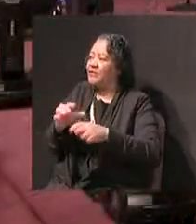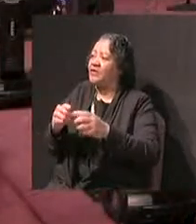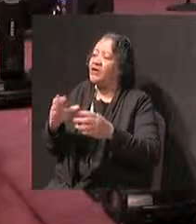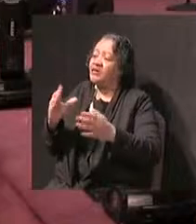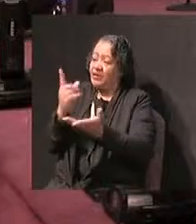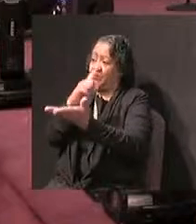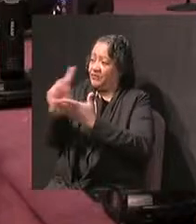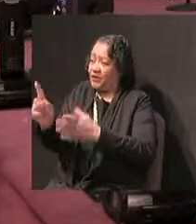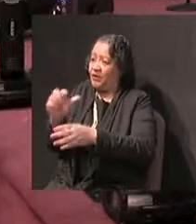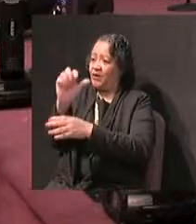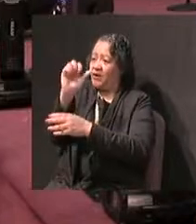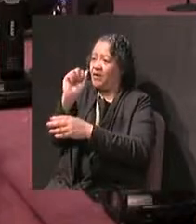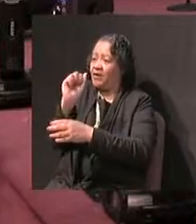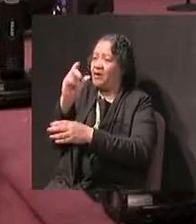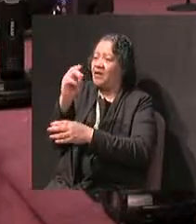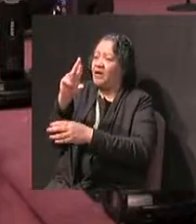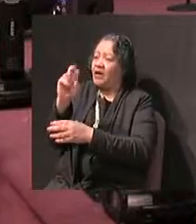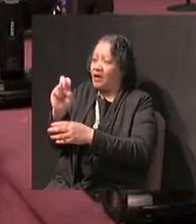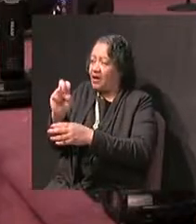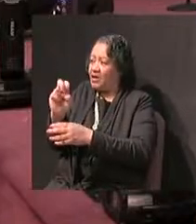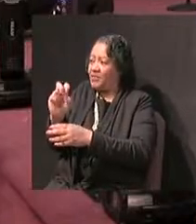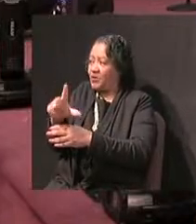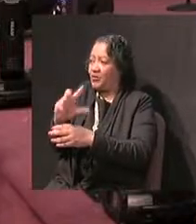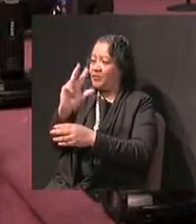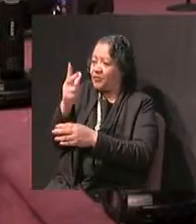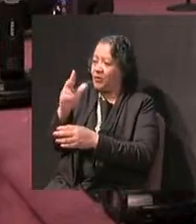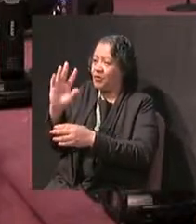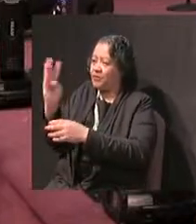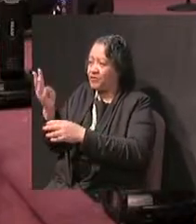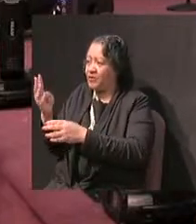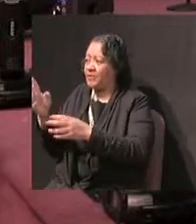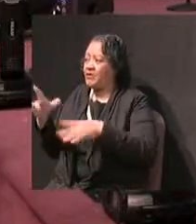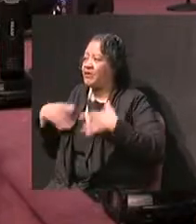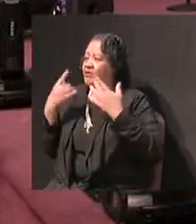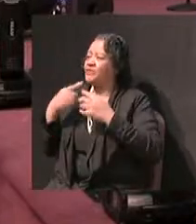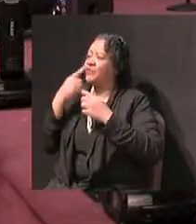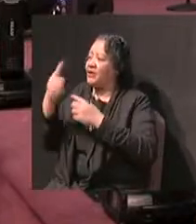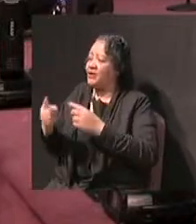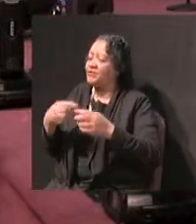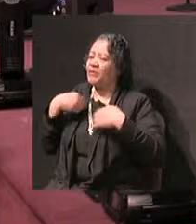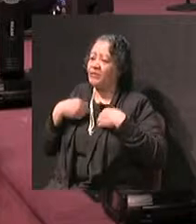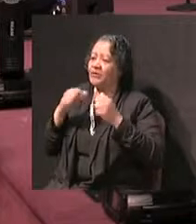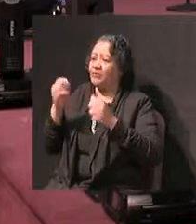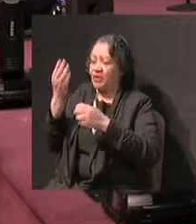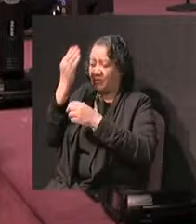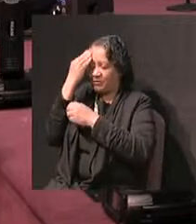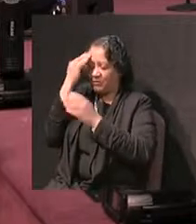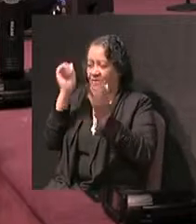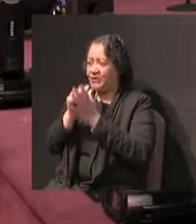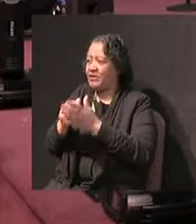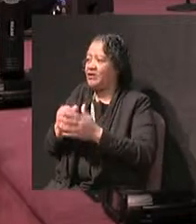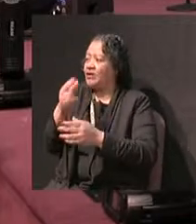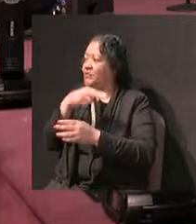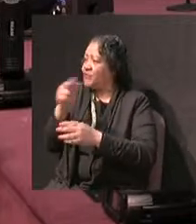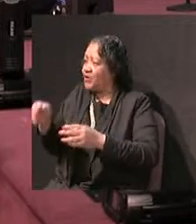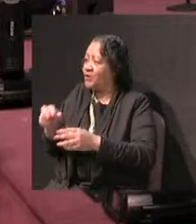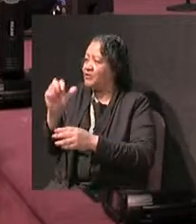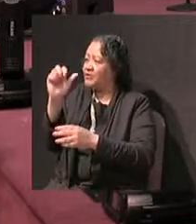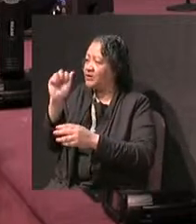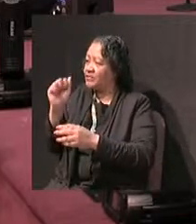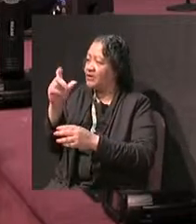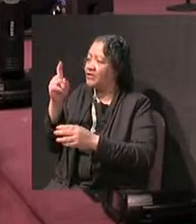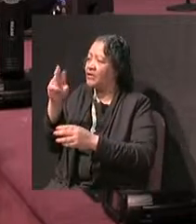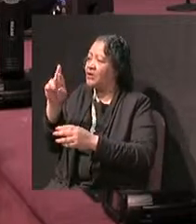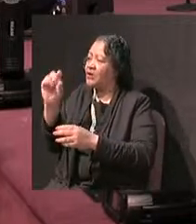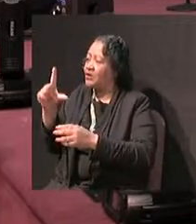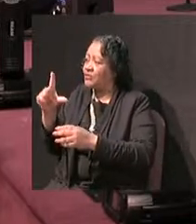on April 3rd and April 4th. There are some events that I'd like to share with you. You may well know, historically, April 3rd is